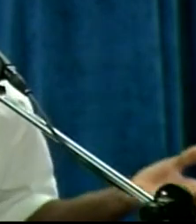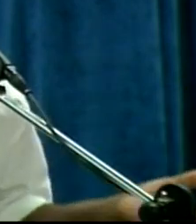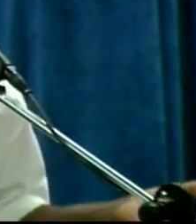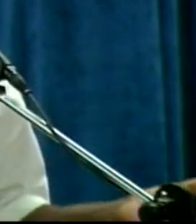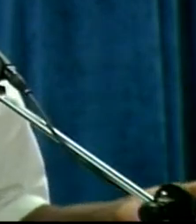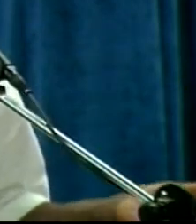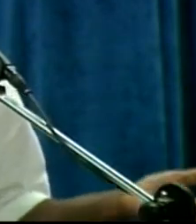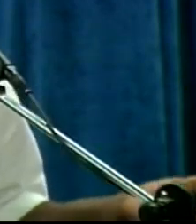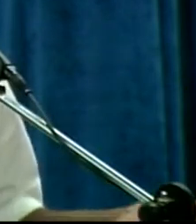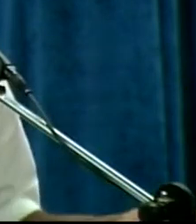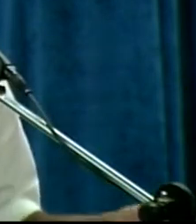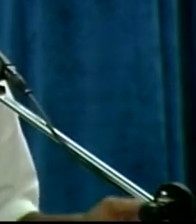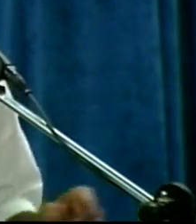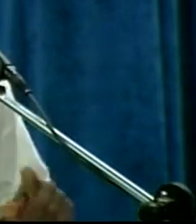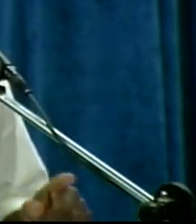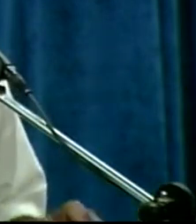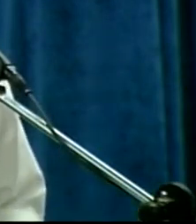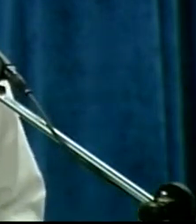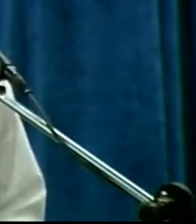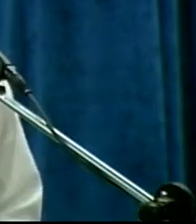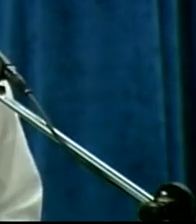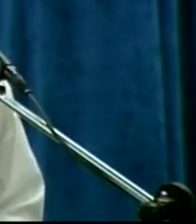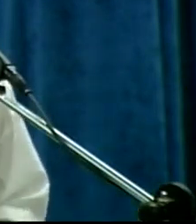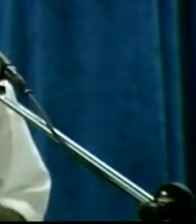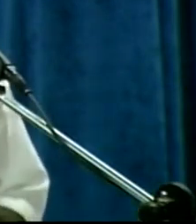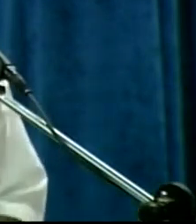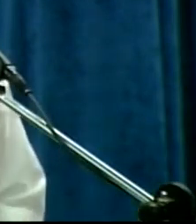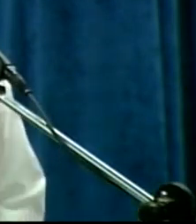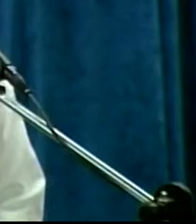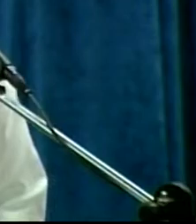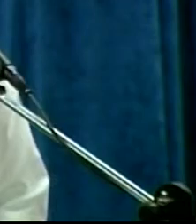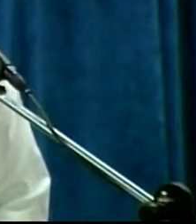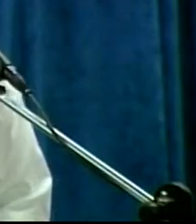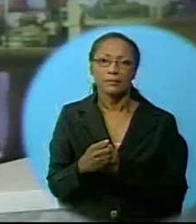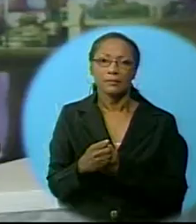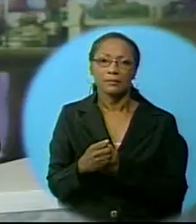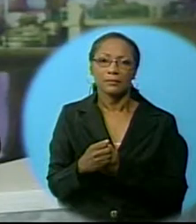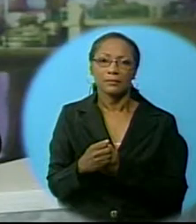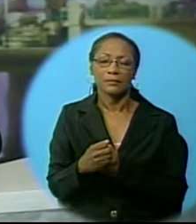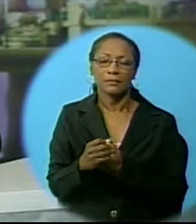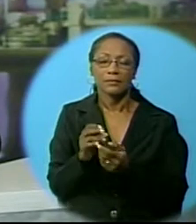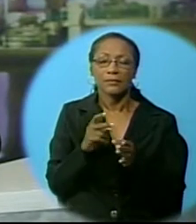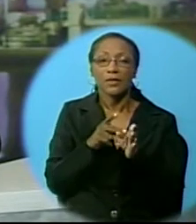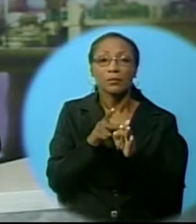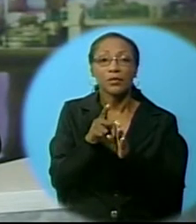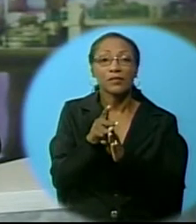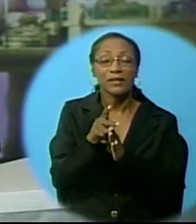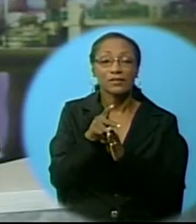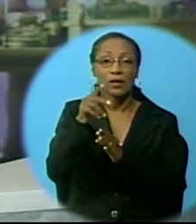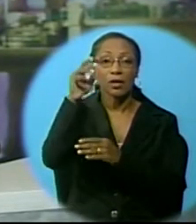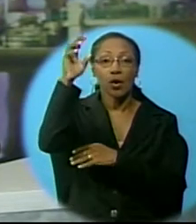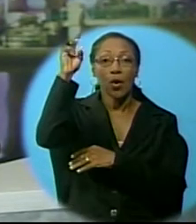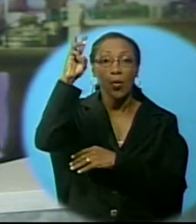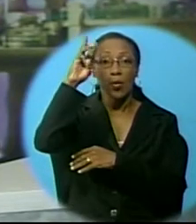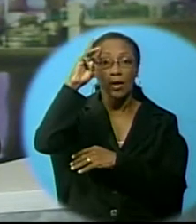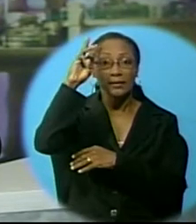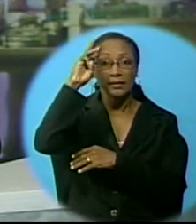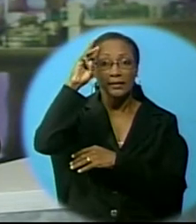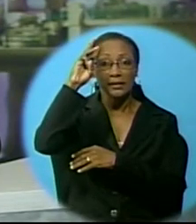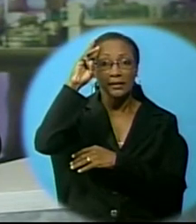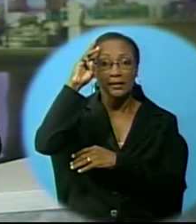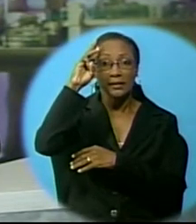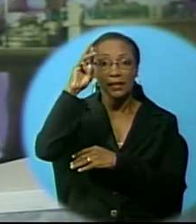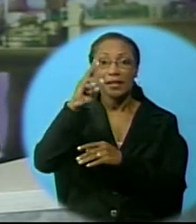land, let's grow the canes and the sugar. It doesn't work like that. If that were so, it would be very simple. Professor Watson is Professor Emeritus